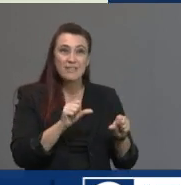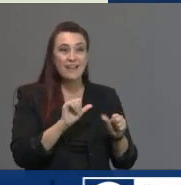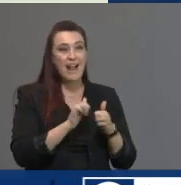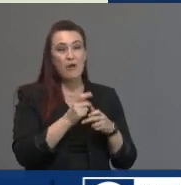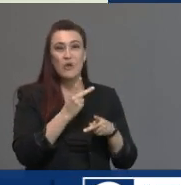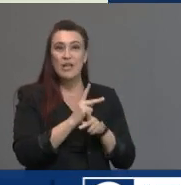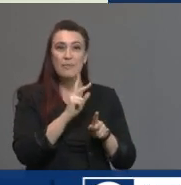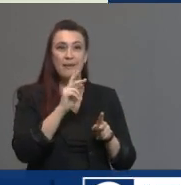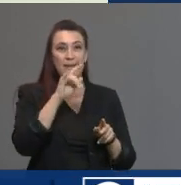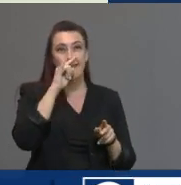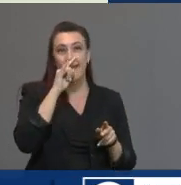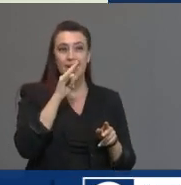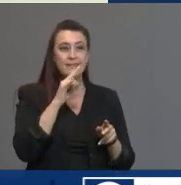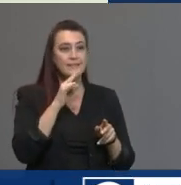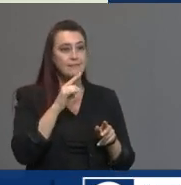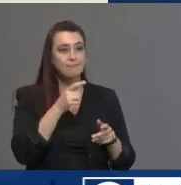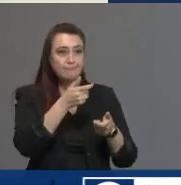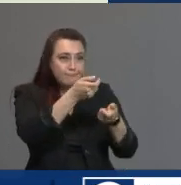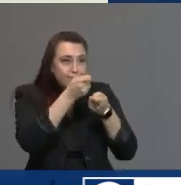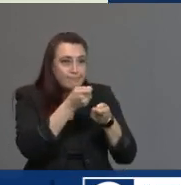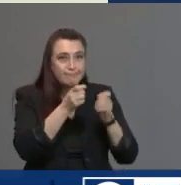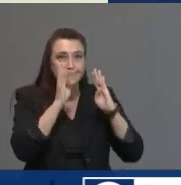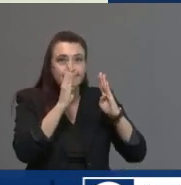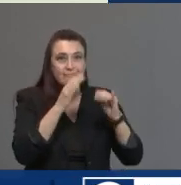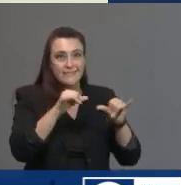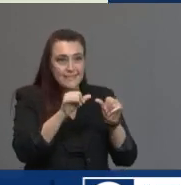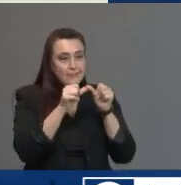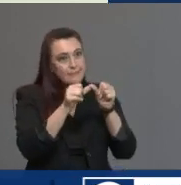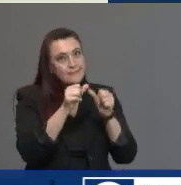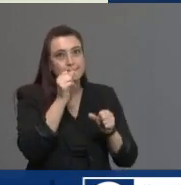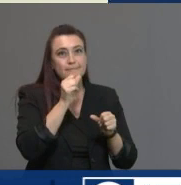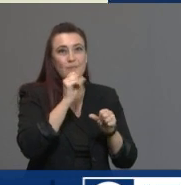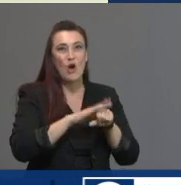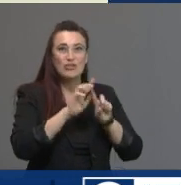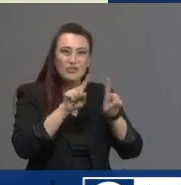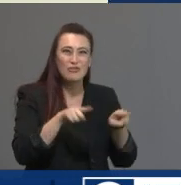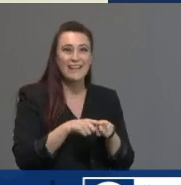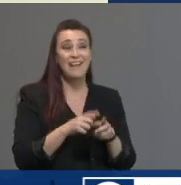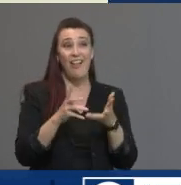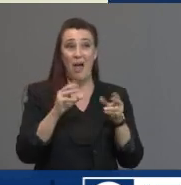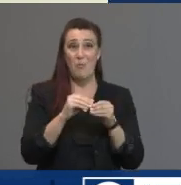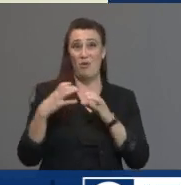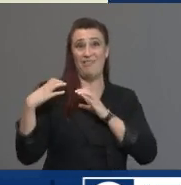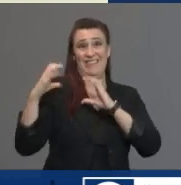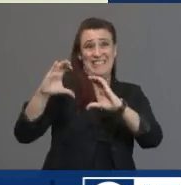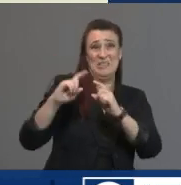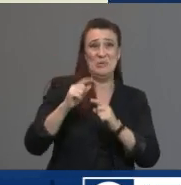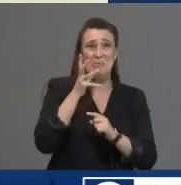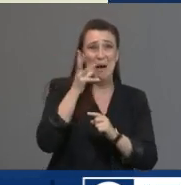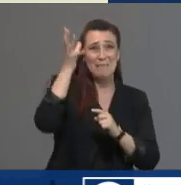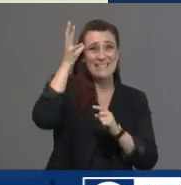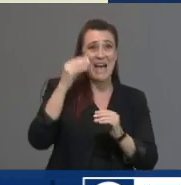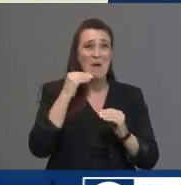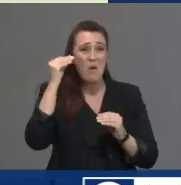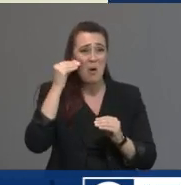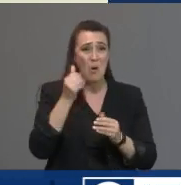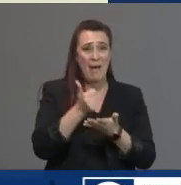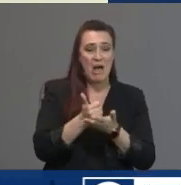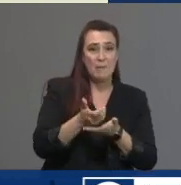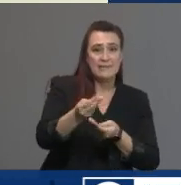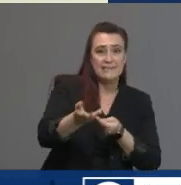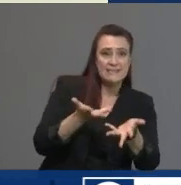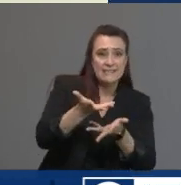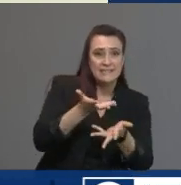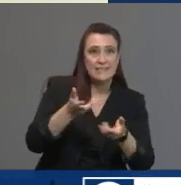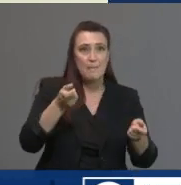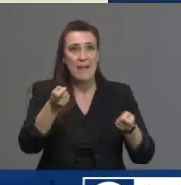kids engaged in front of these screens. I know it's also a lot more work for mom and dad at home, and they have to